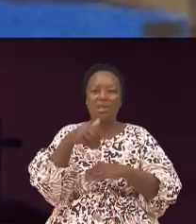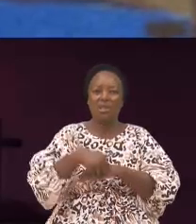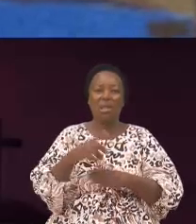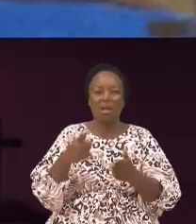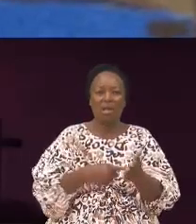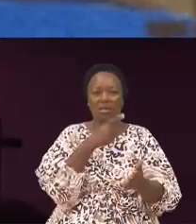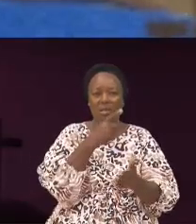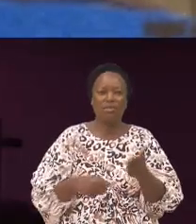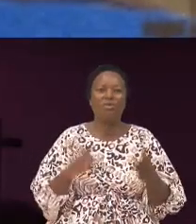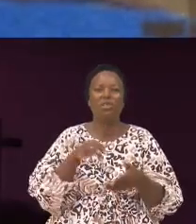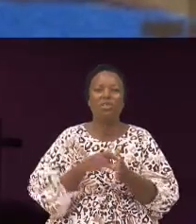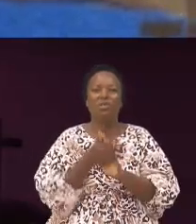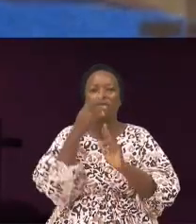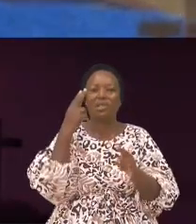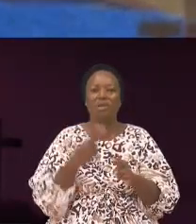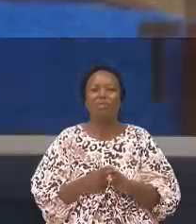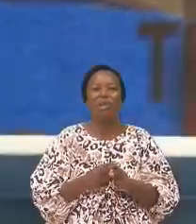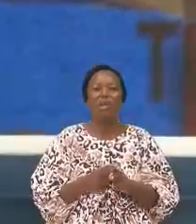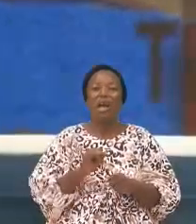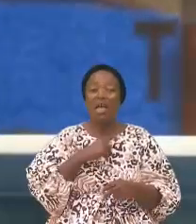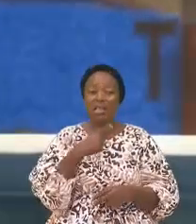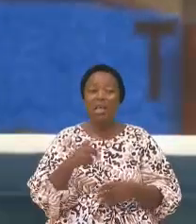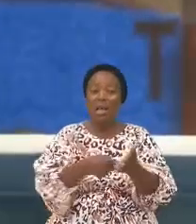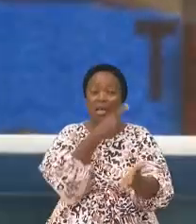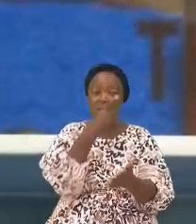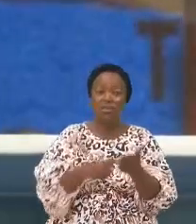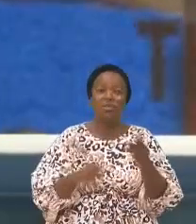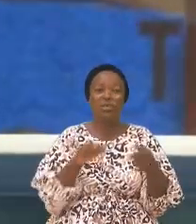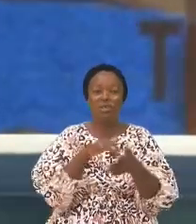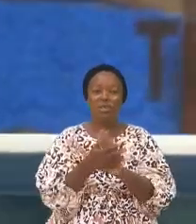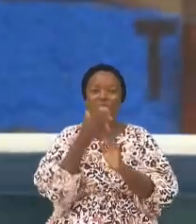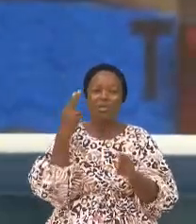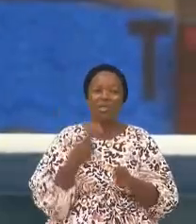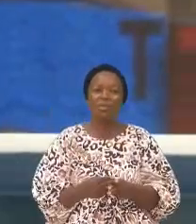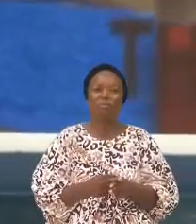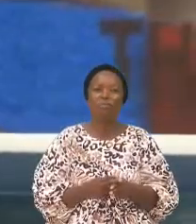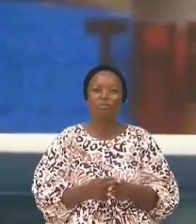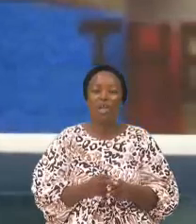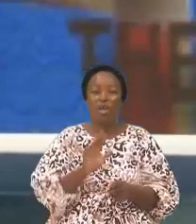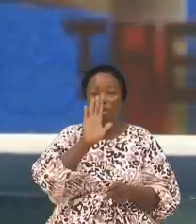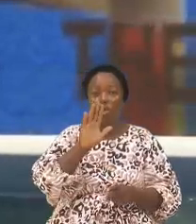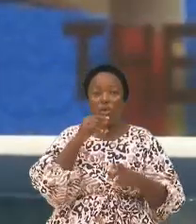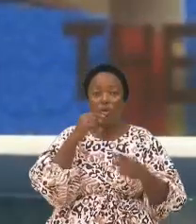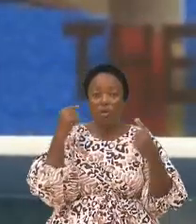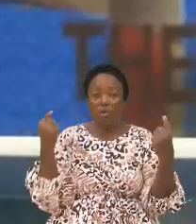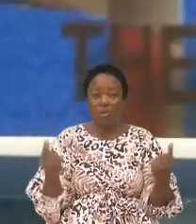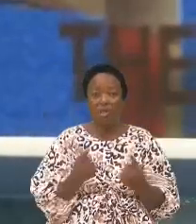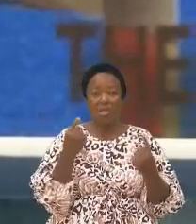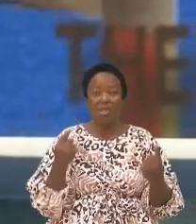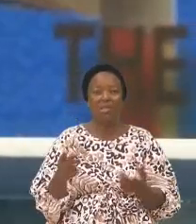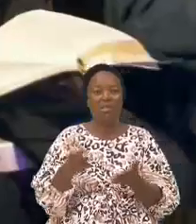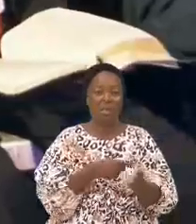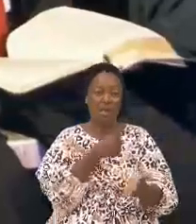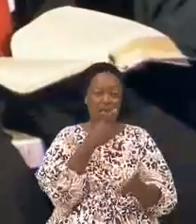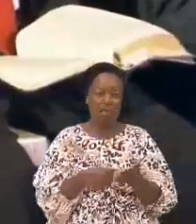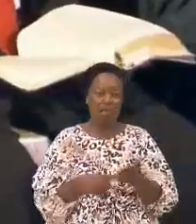by Christ. And thank God tonight, cancellation. I said